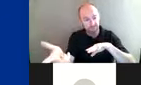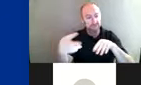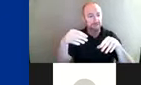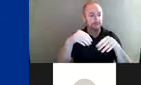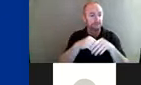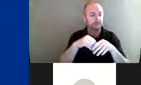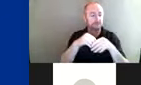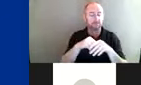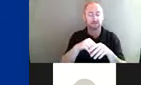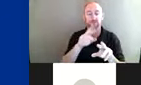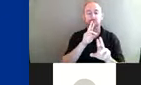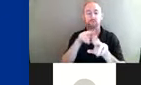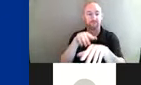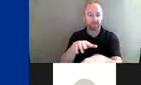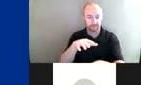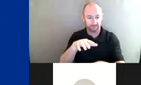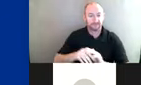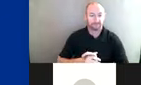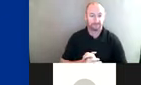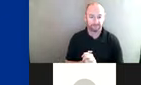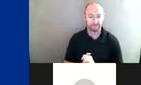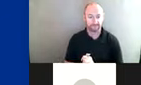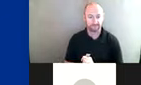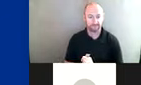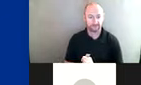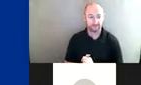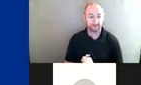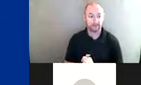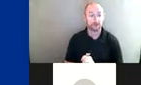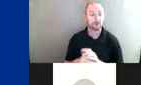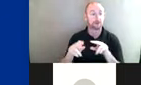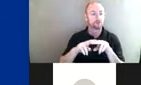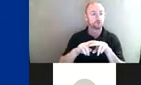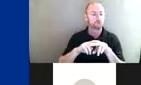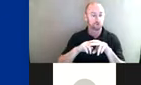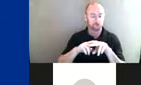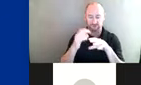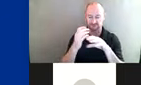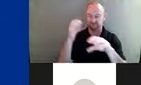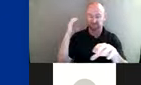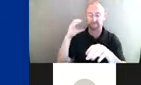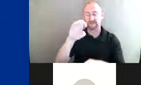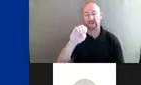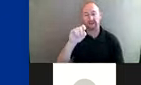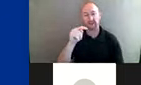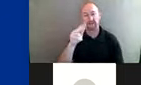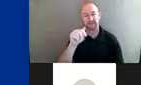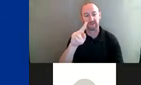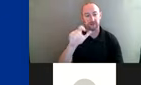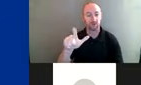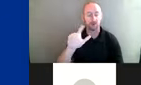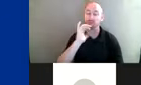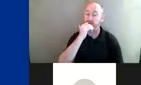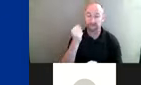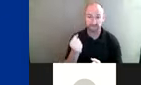Russell Fork River below. The train cars were carrying ethanol, which then caught on